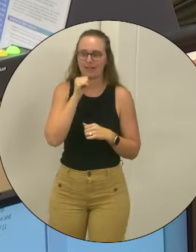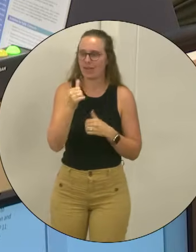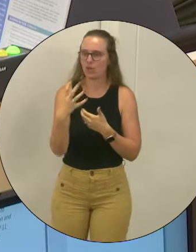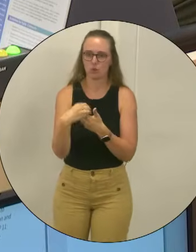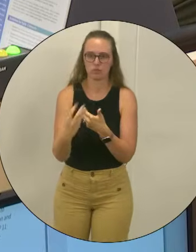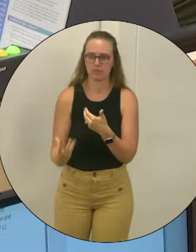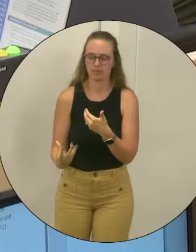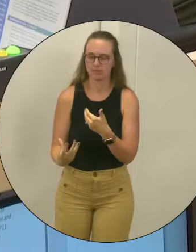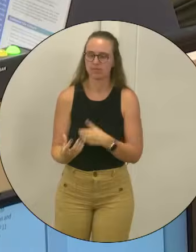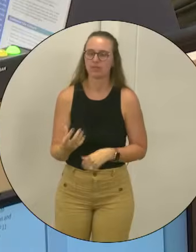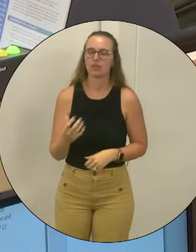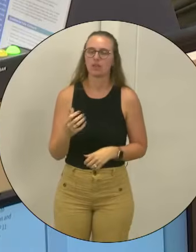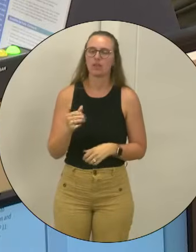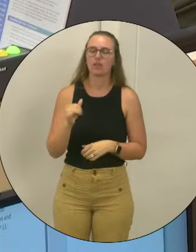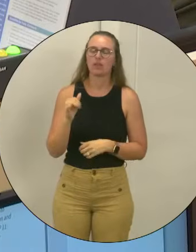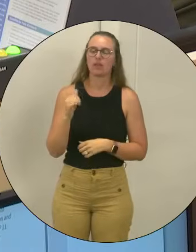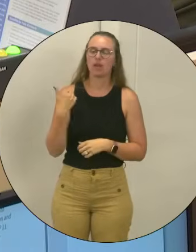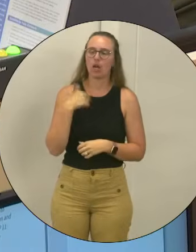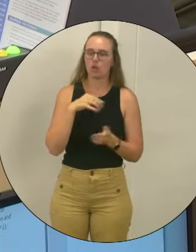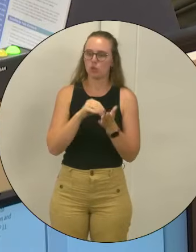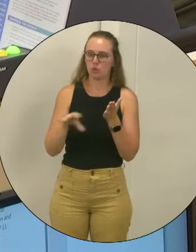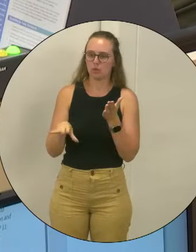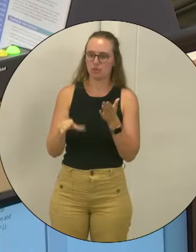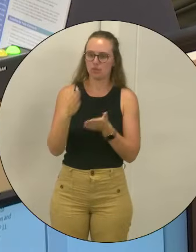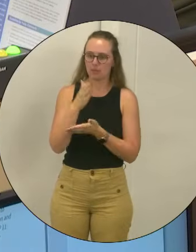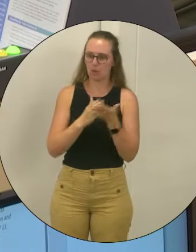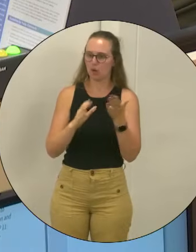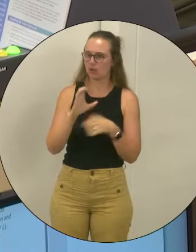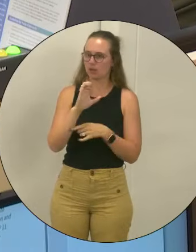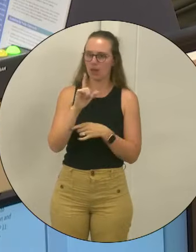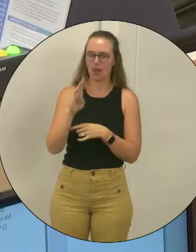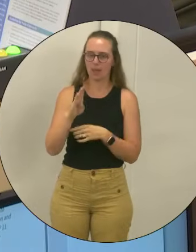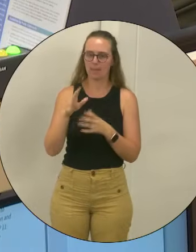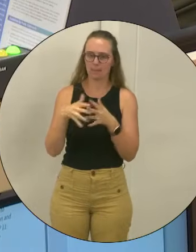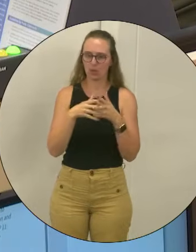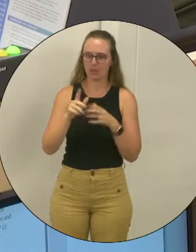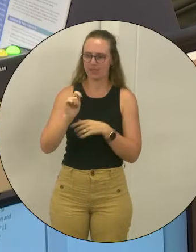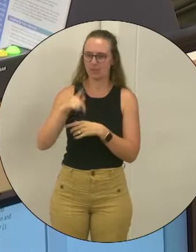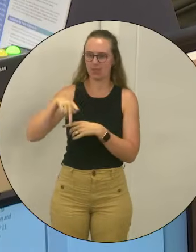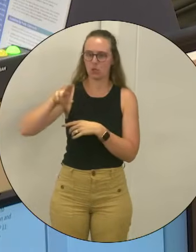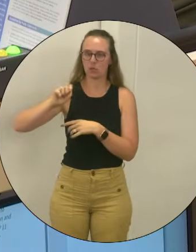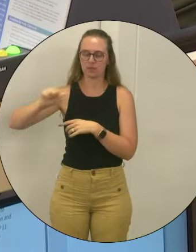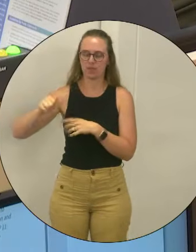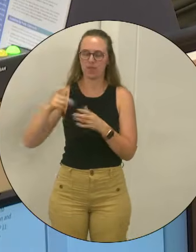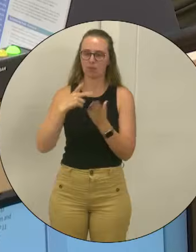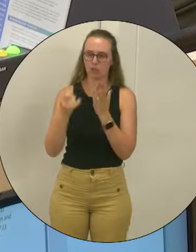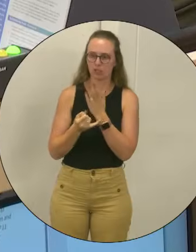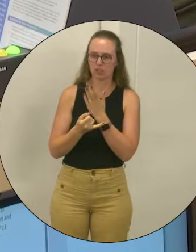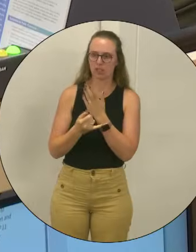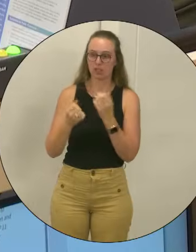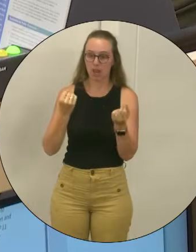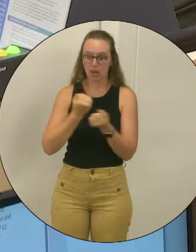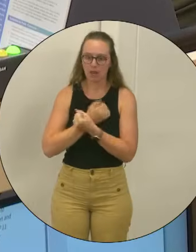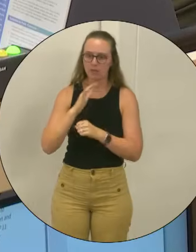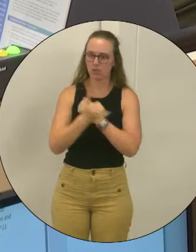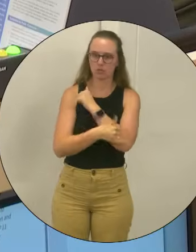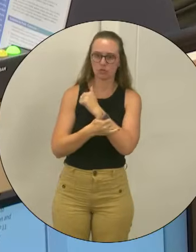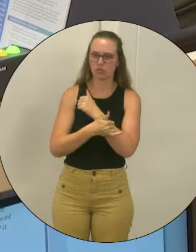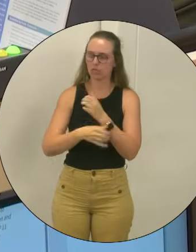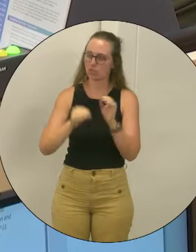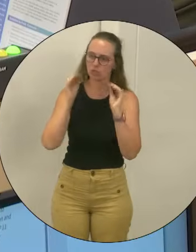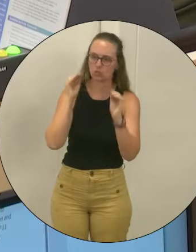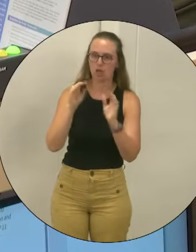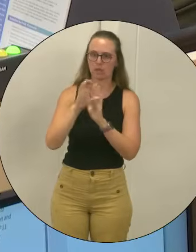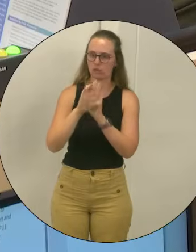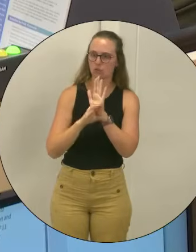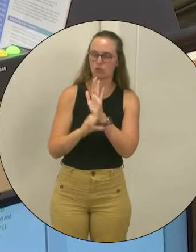inclusive. Our students that are in part of Club America, a TPUSA powered project that love their country and they're taught the